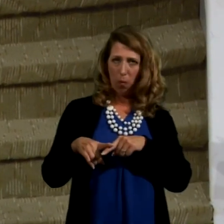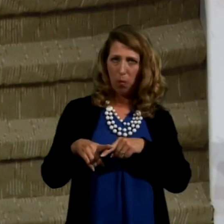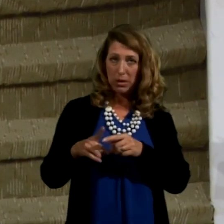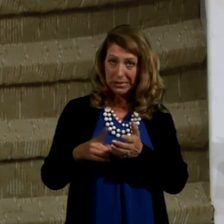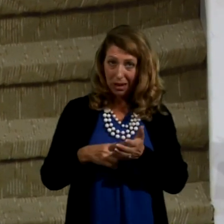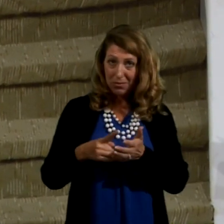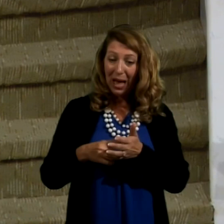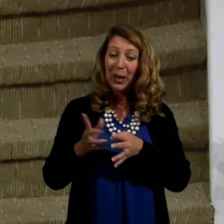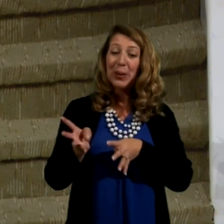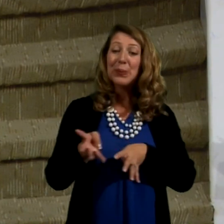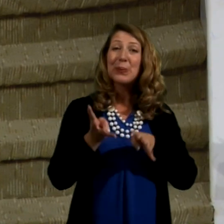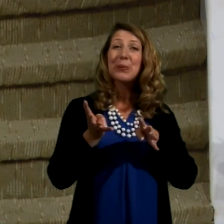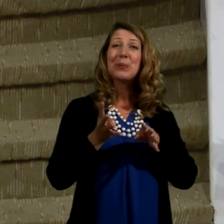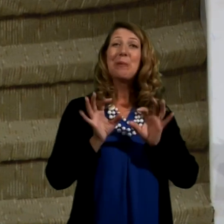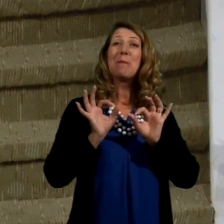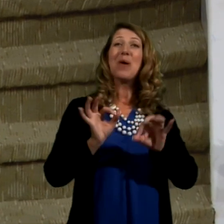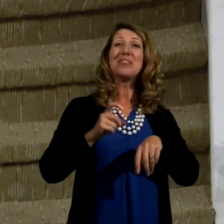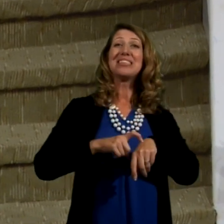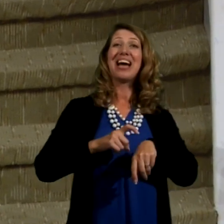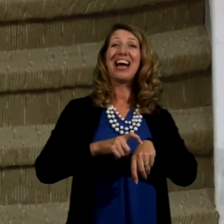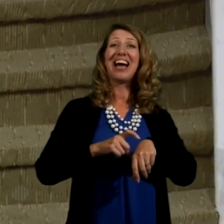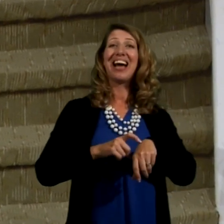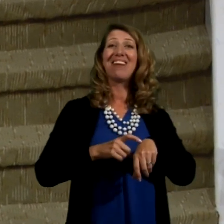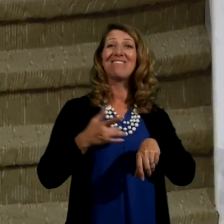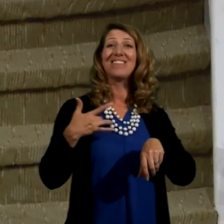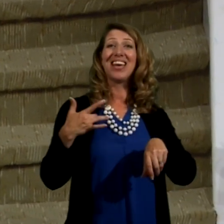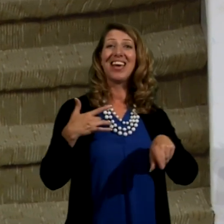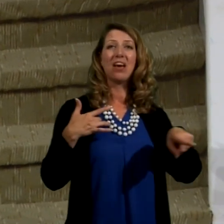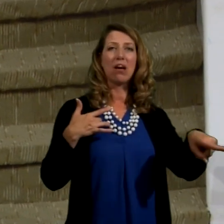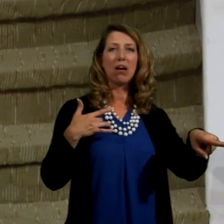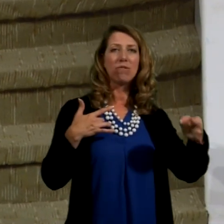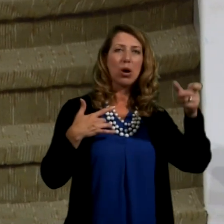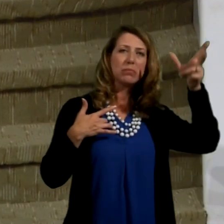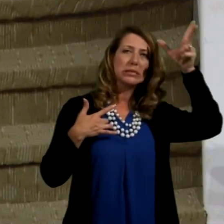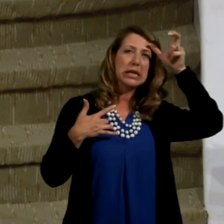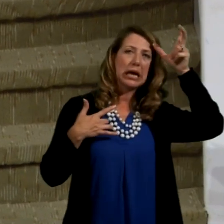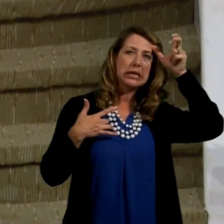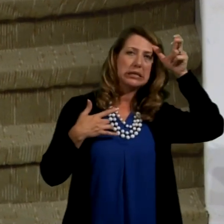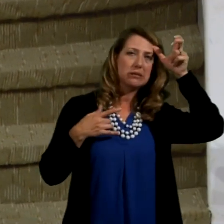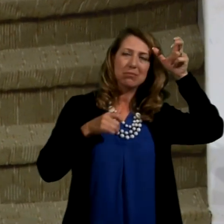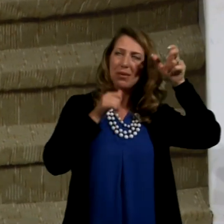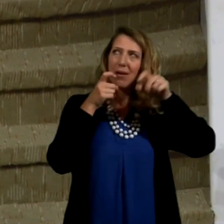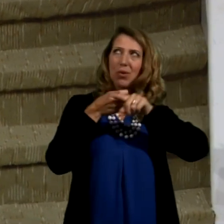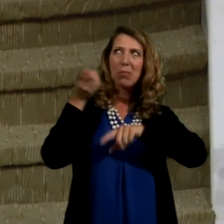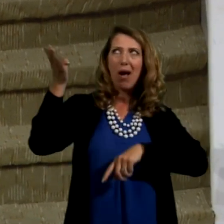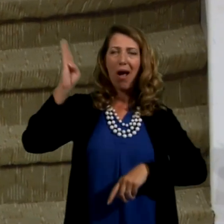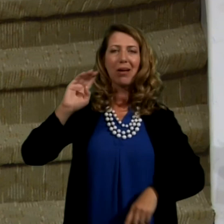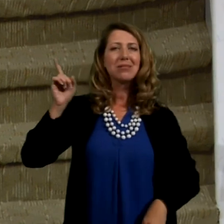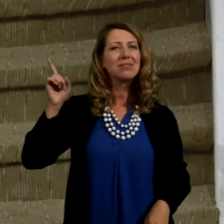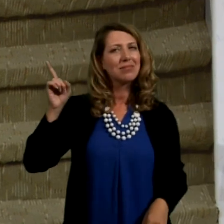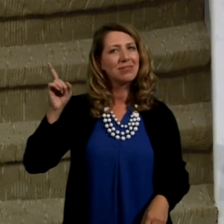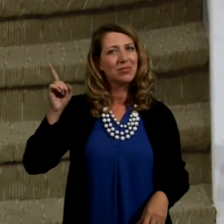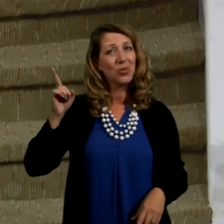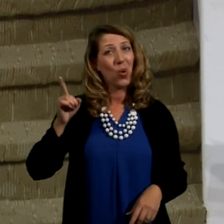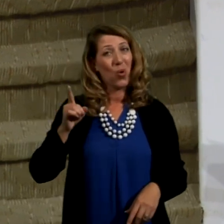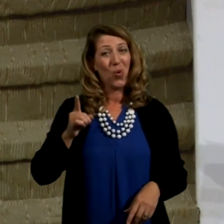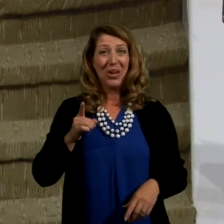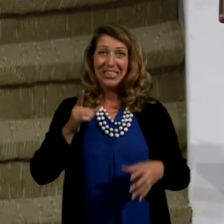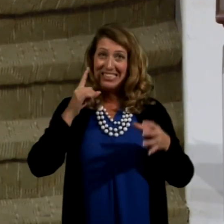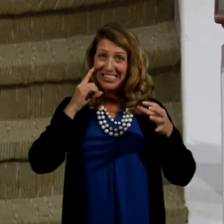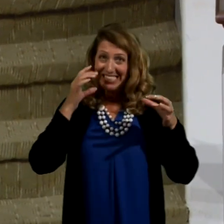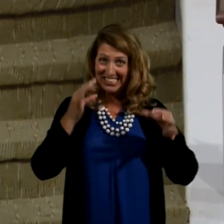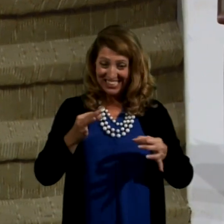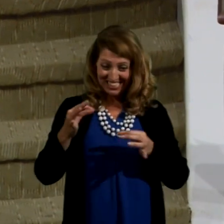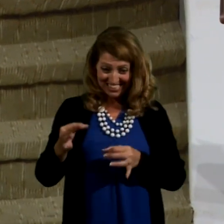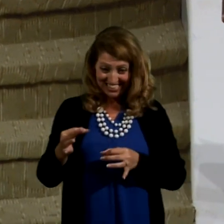wind. Sometimes it's Satan. May God help us to keep these thoughts into play. I don't know about you, but if decisions determine